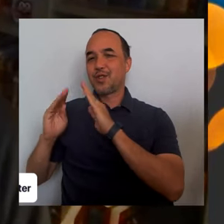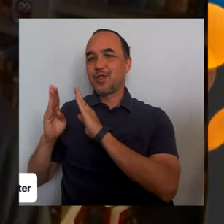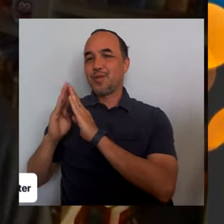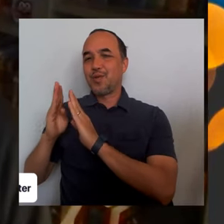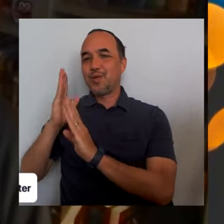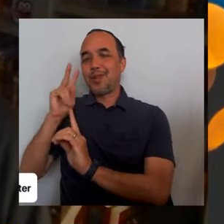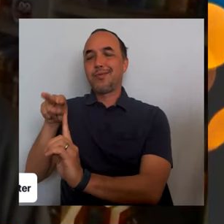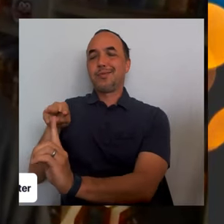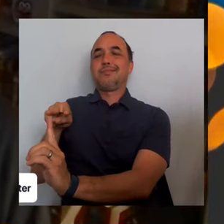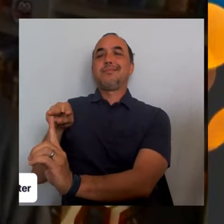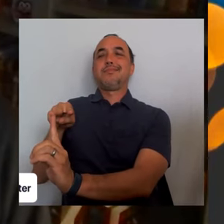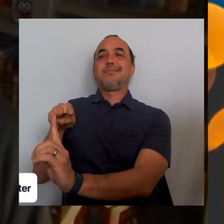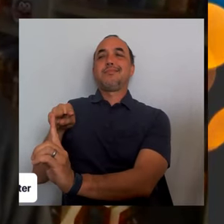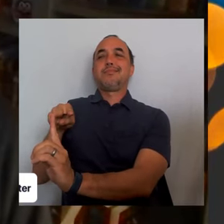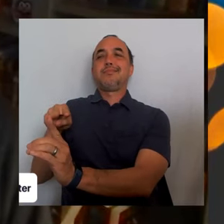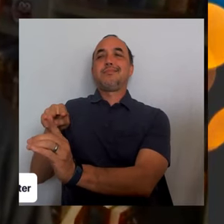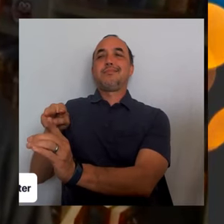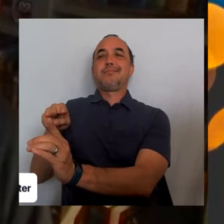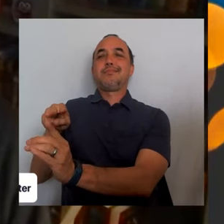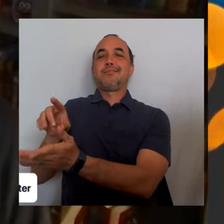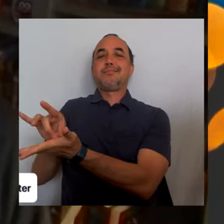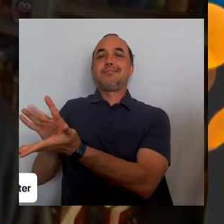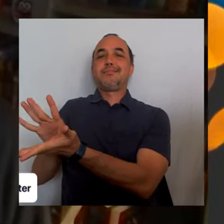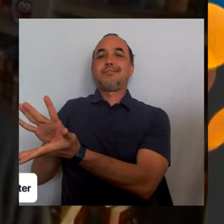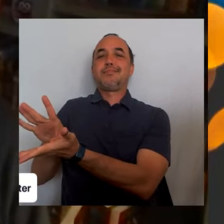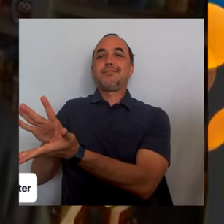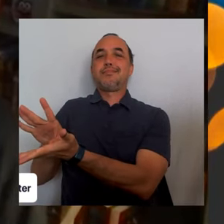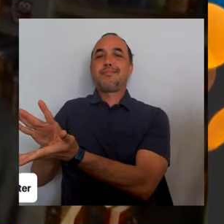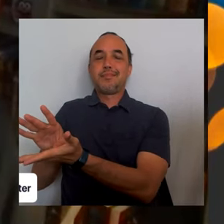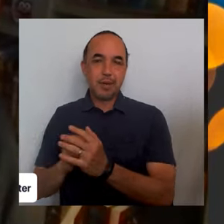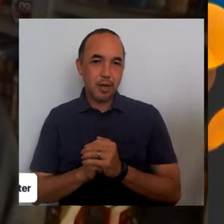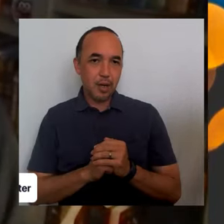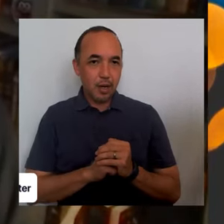hey, this woman is into some things that we're not supporting.